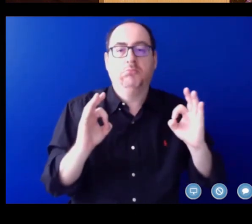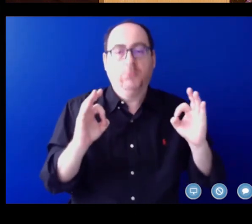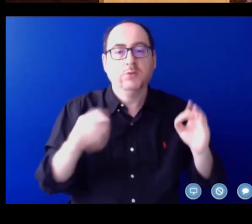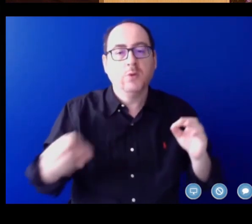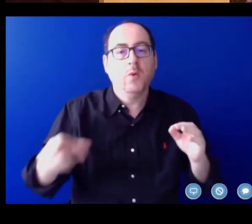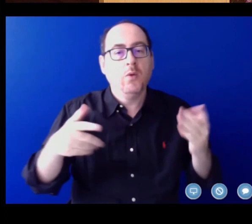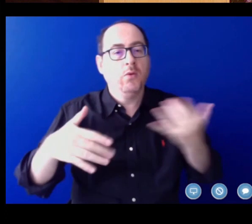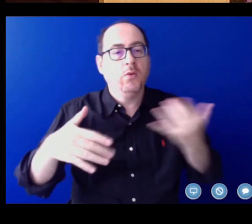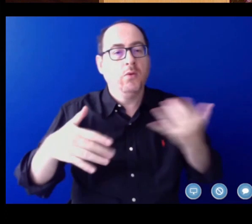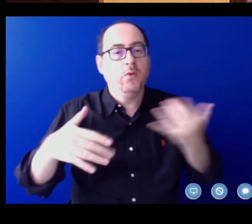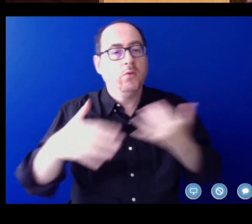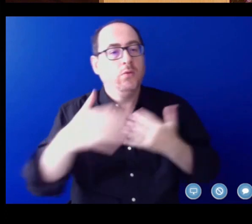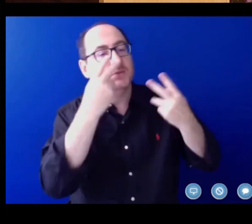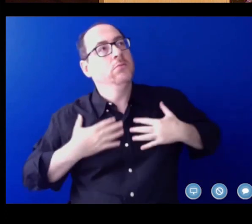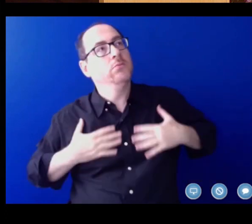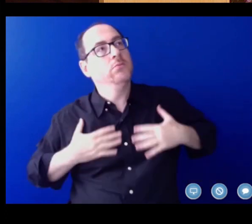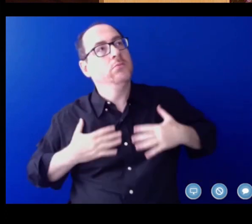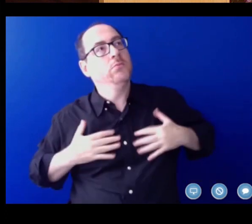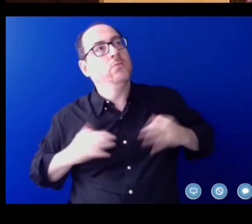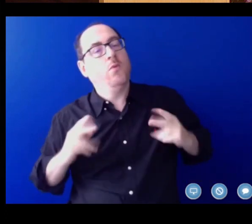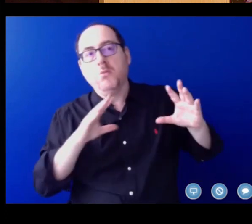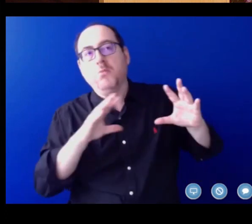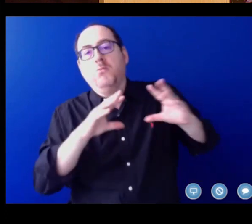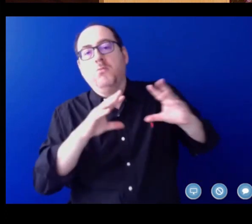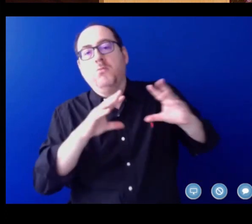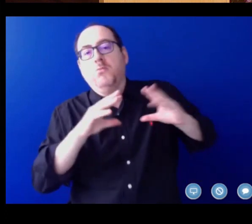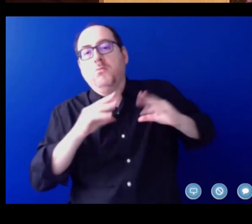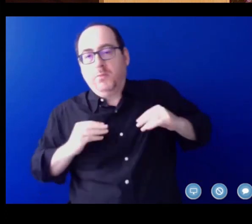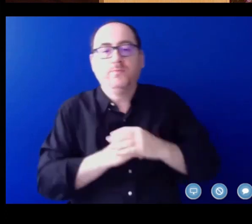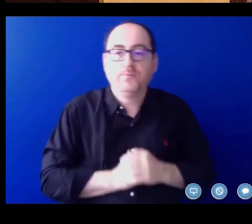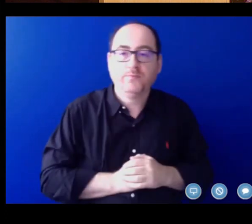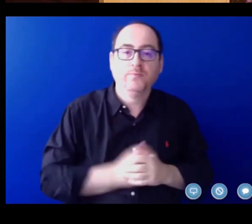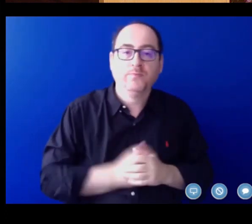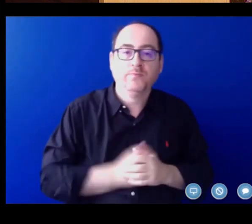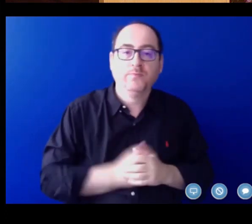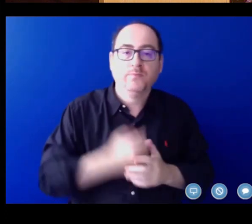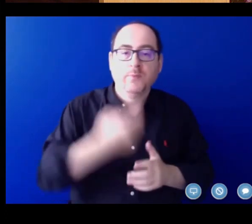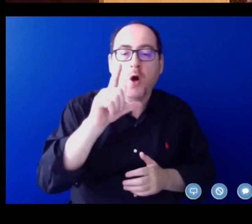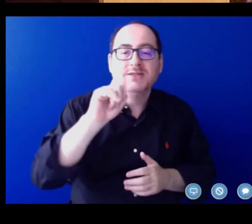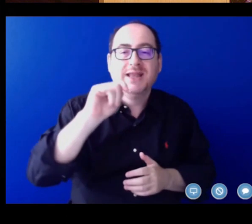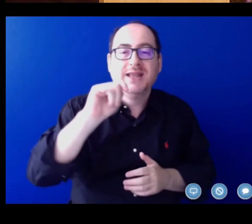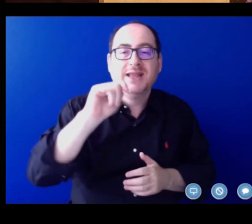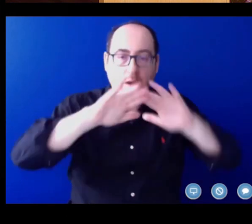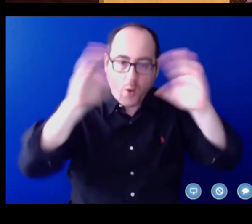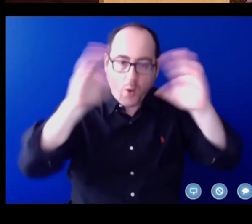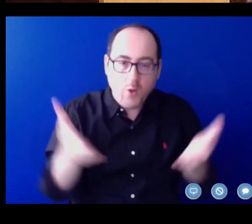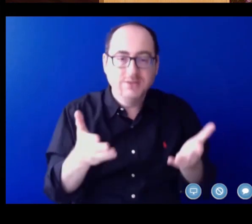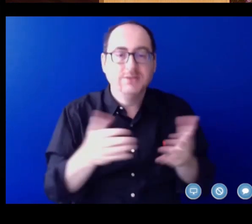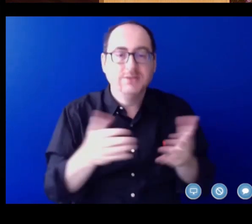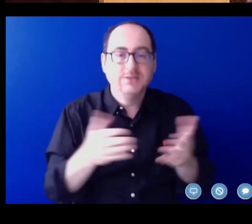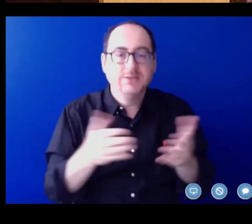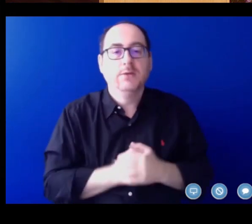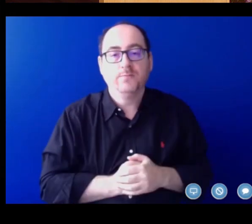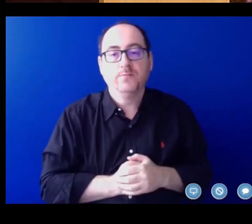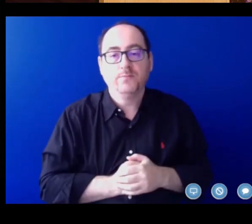House staff to conduct a study with students of refugee backgrounds in some of the schools that were participating.